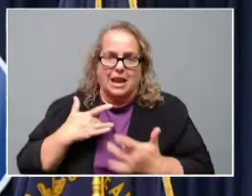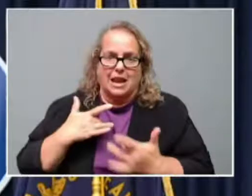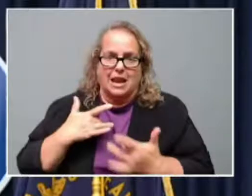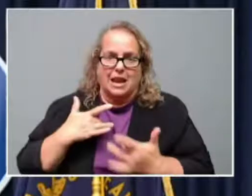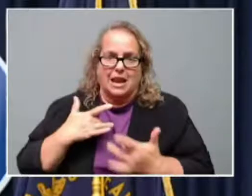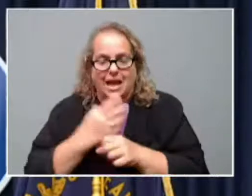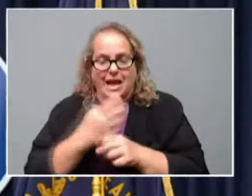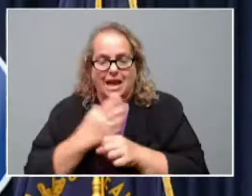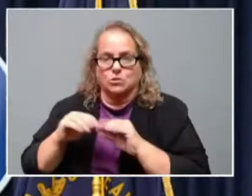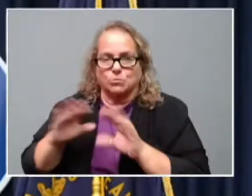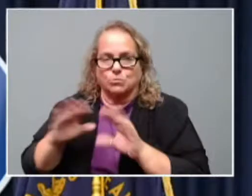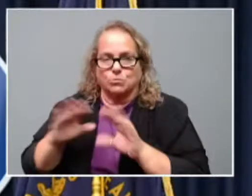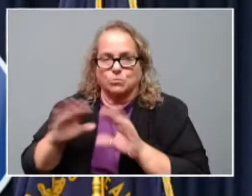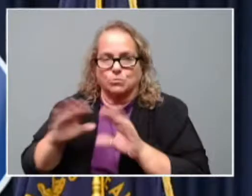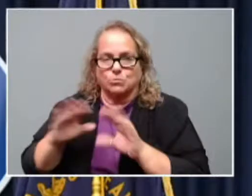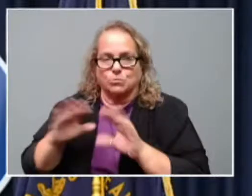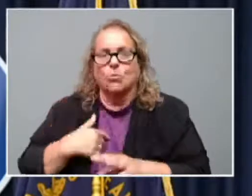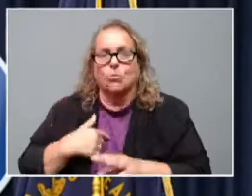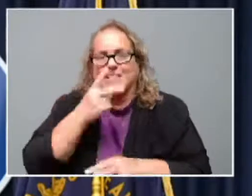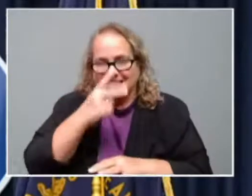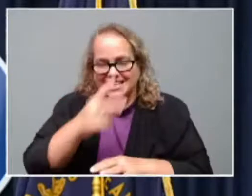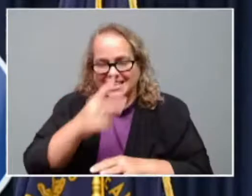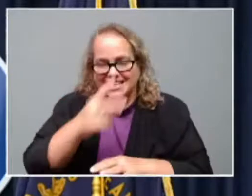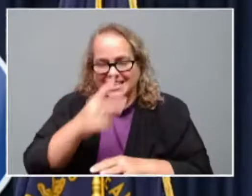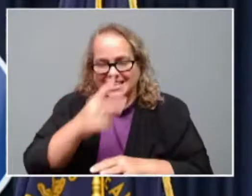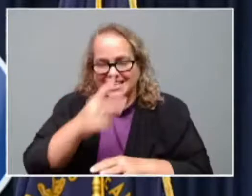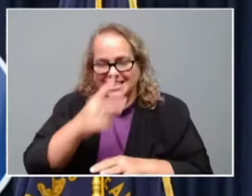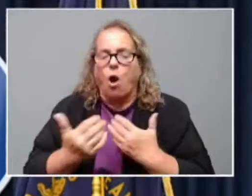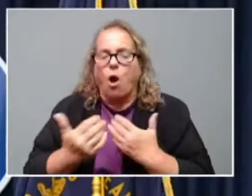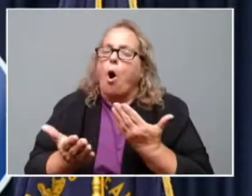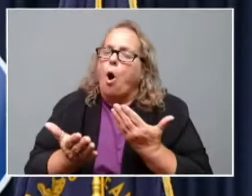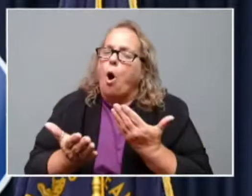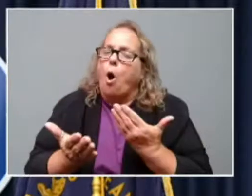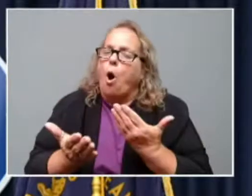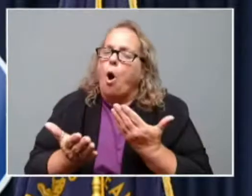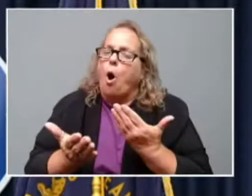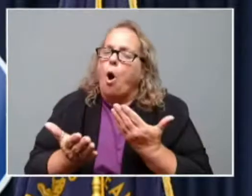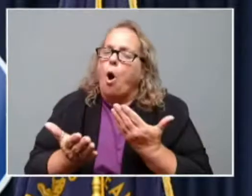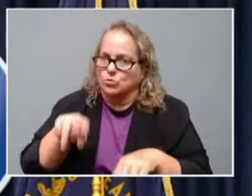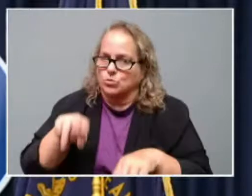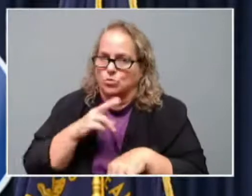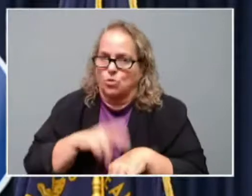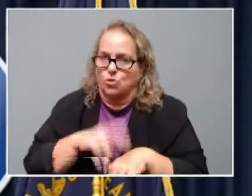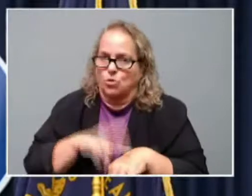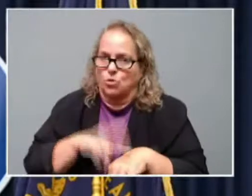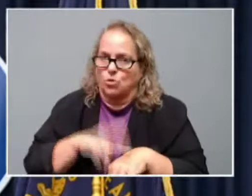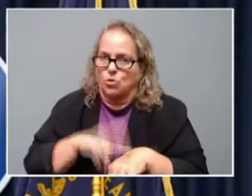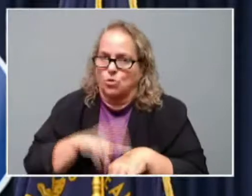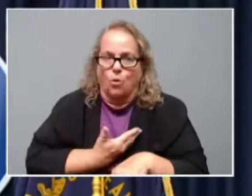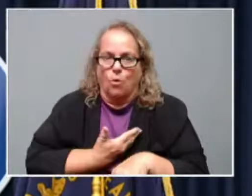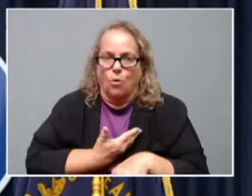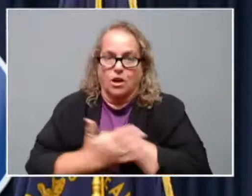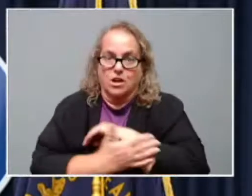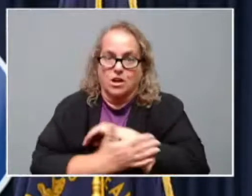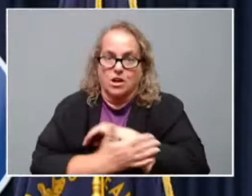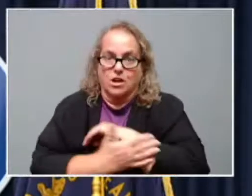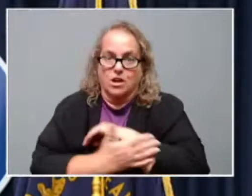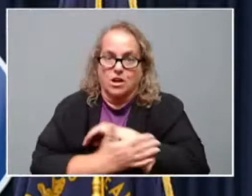seen how almost normal our country can be right